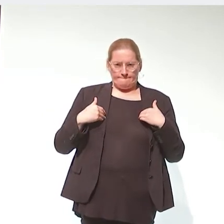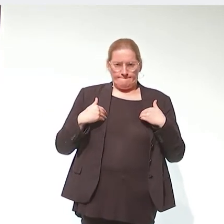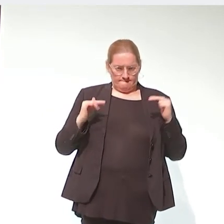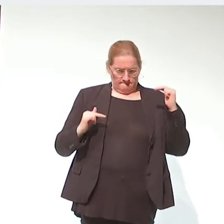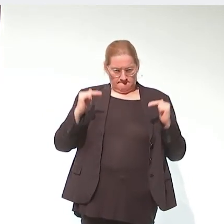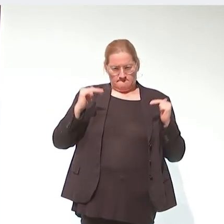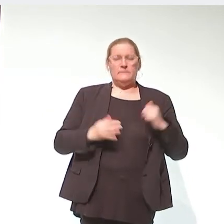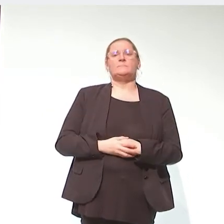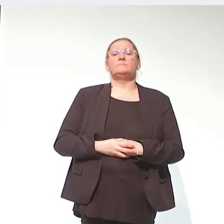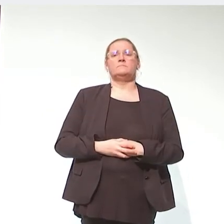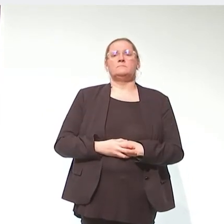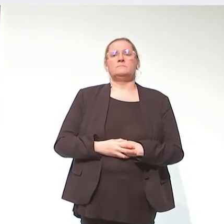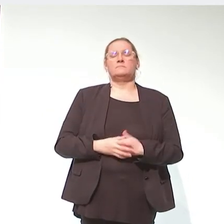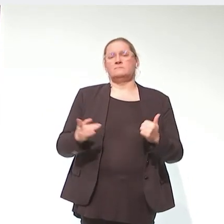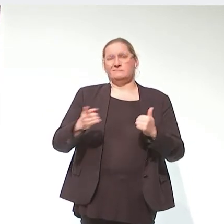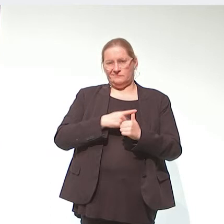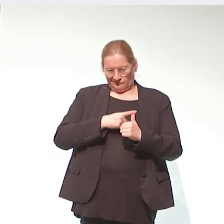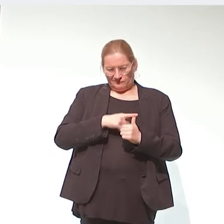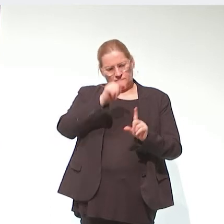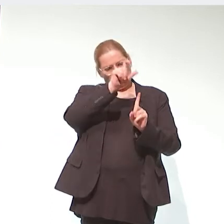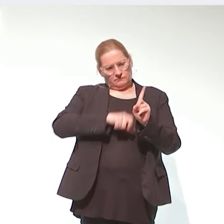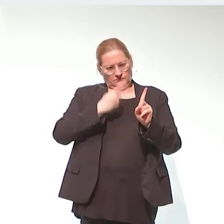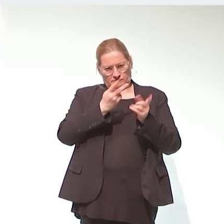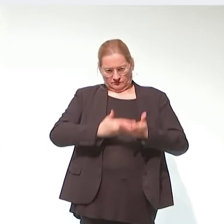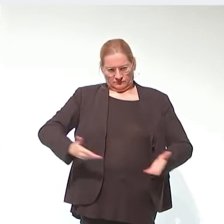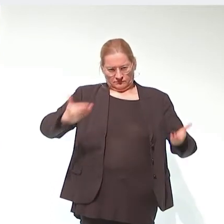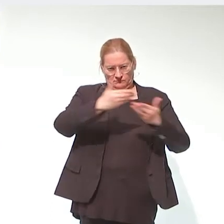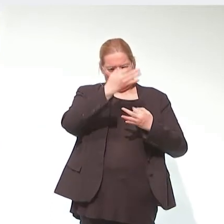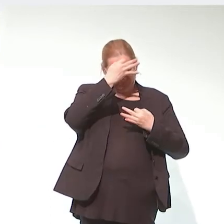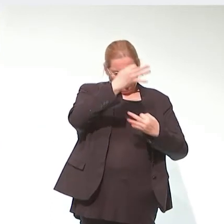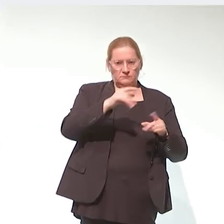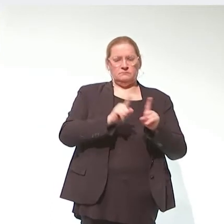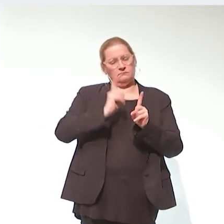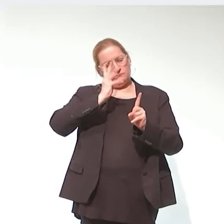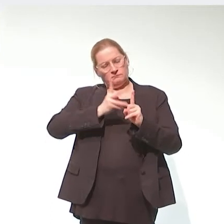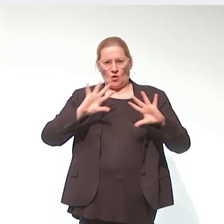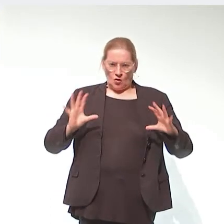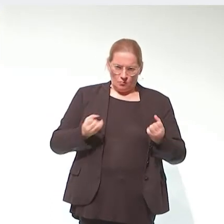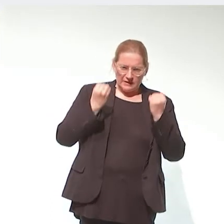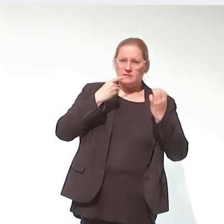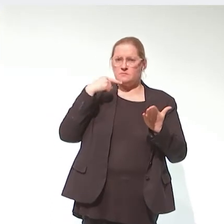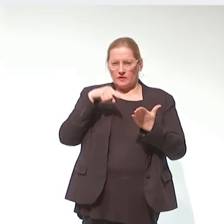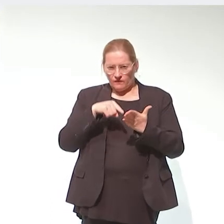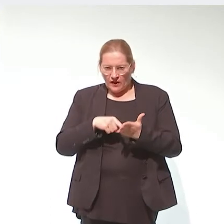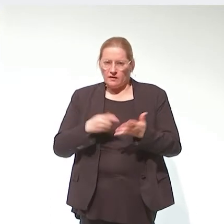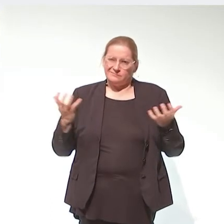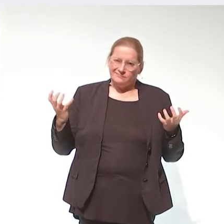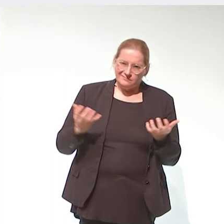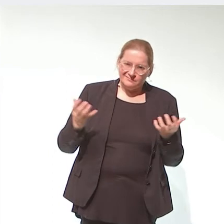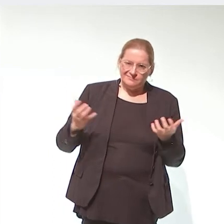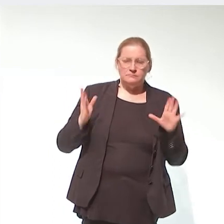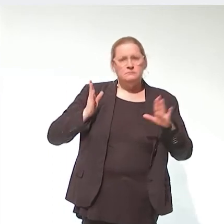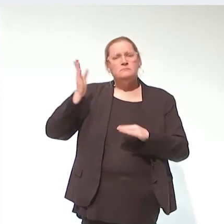assessed, their capabilities, their skills, their preferences, their ambitions, their needs for